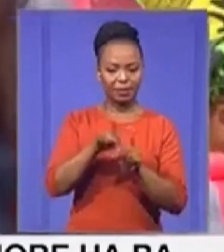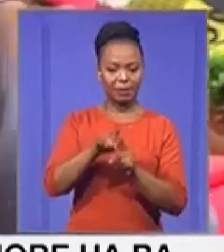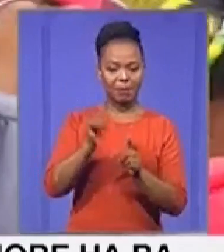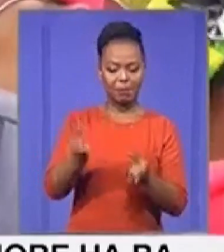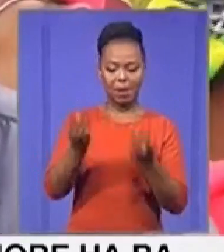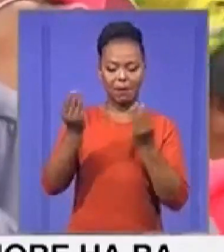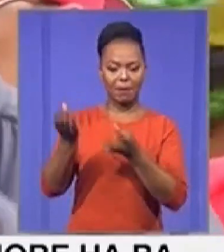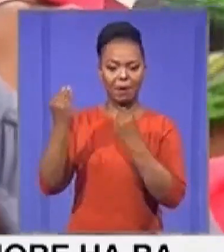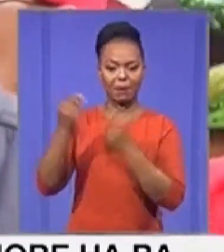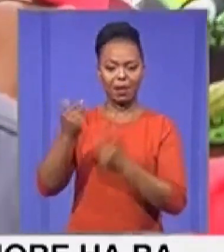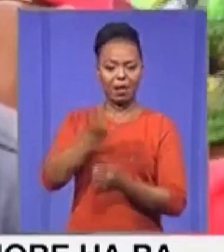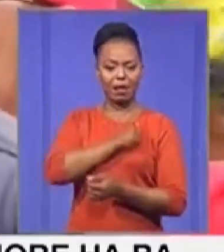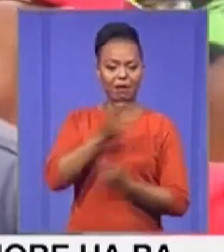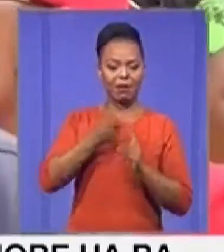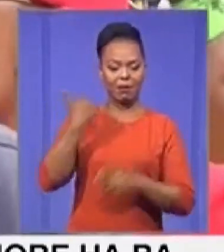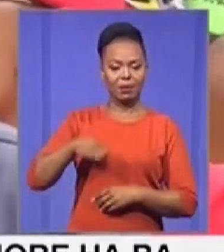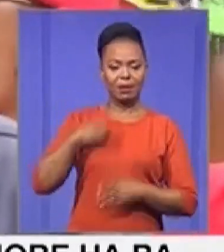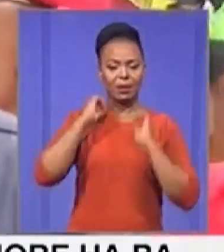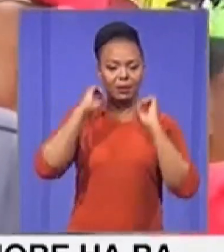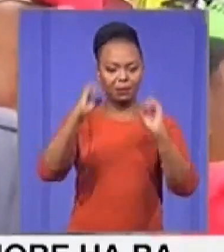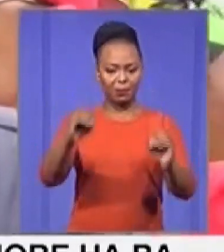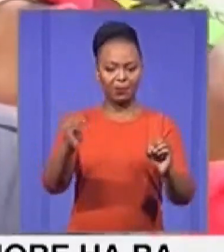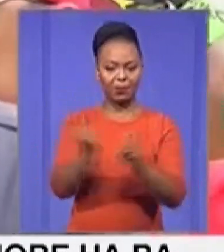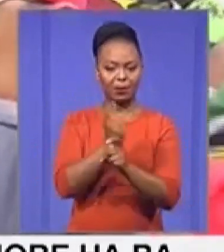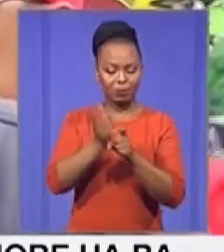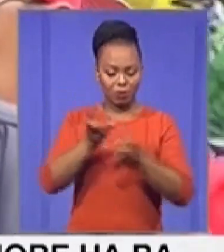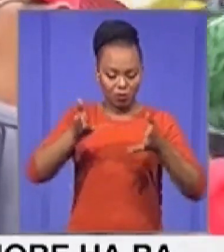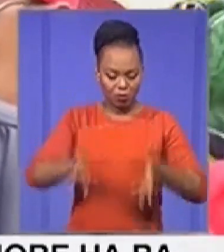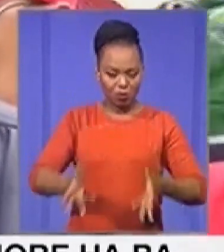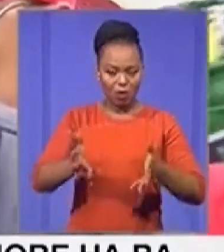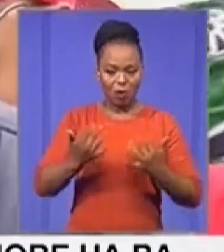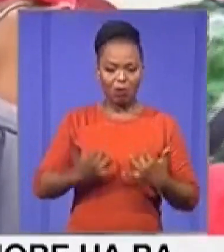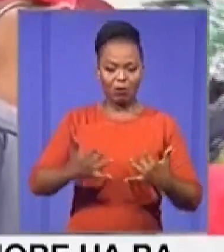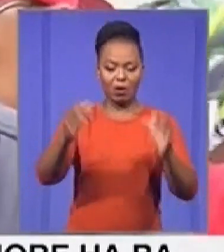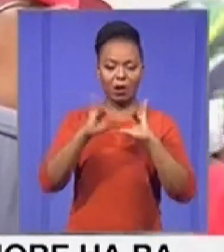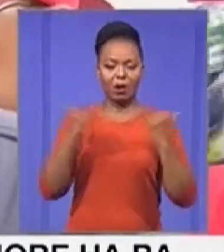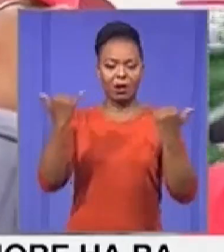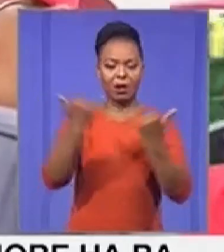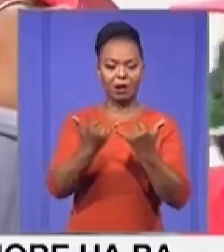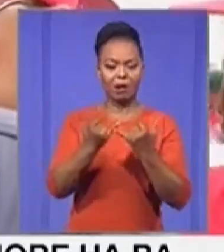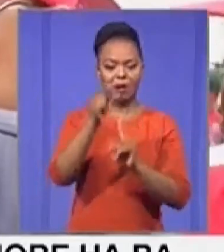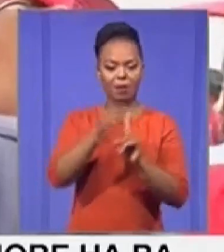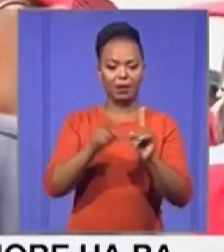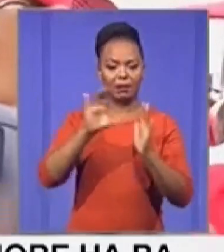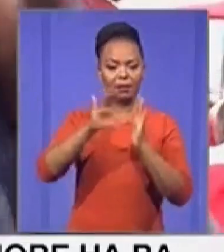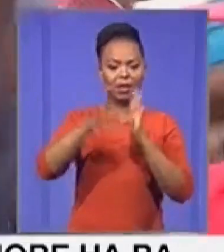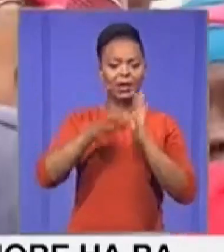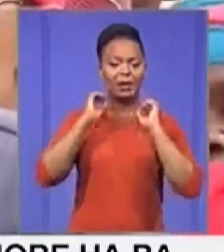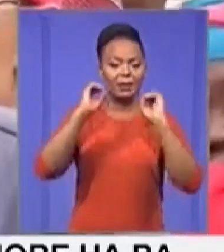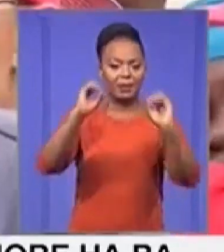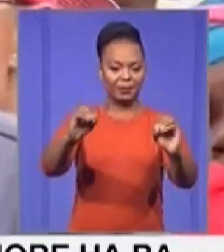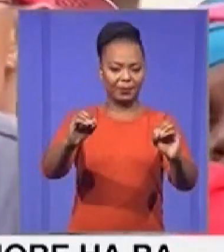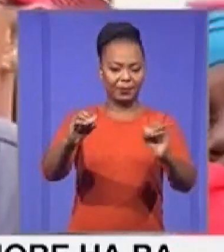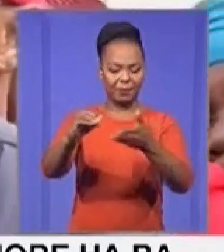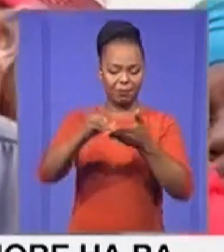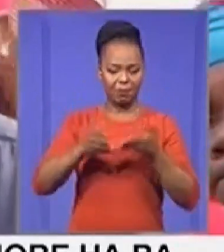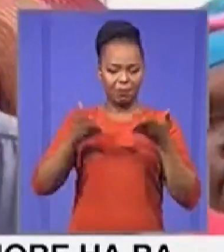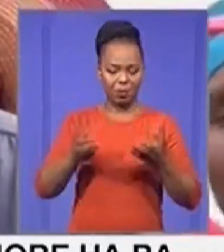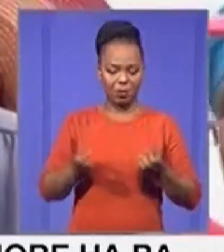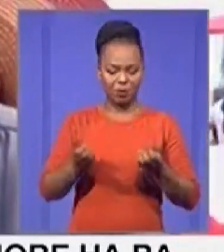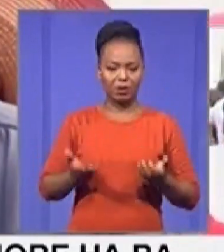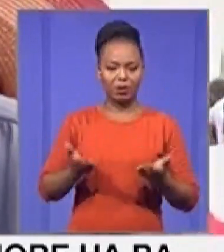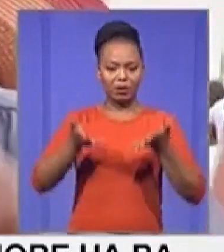every le mo eventing a gona company moto disabled e